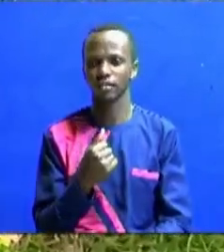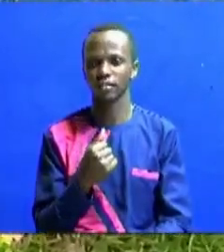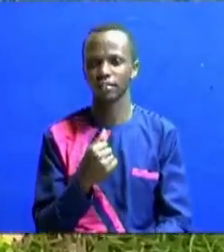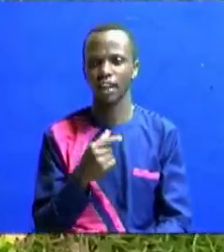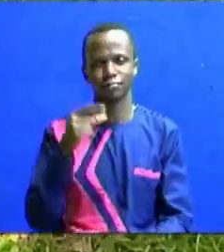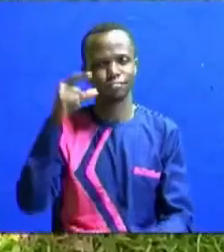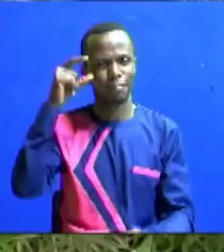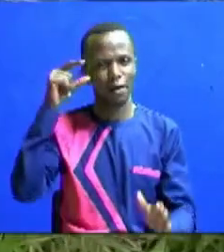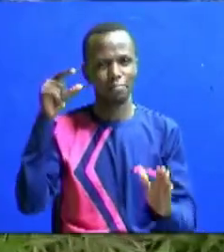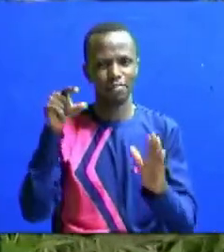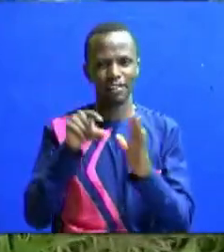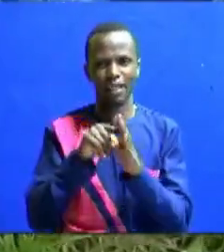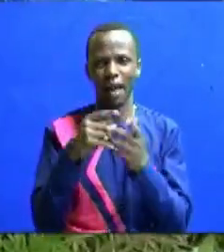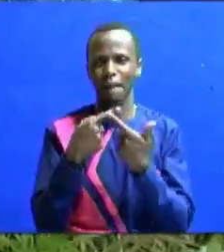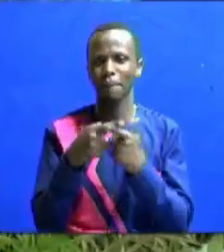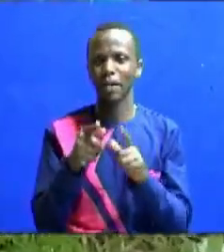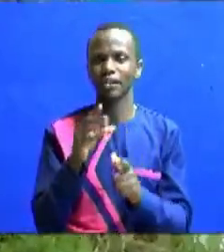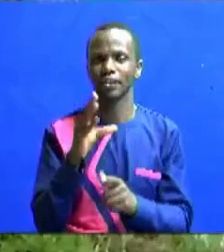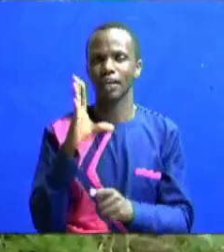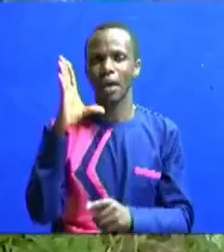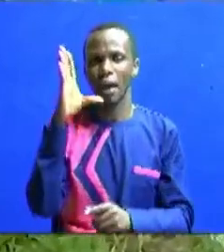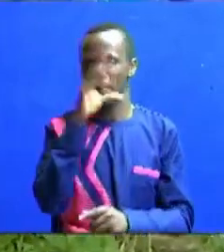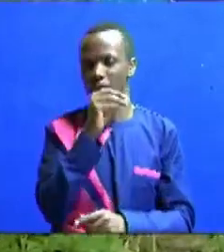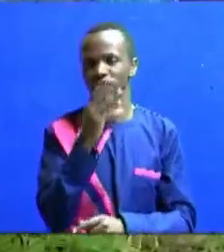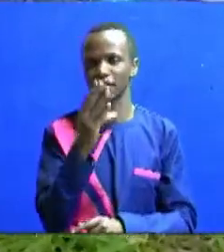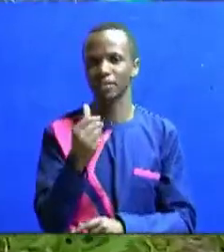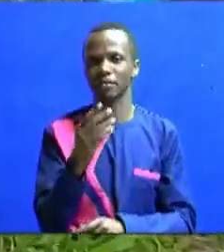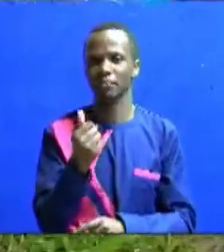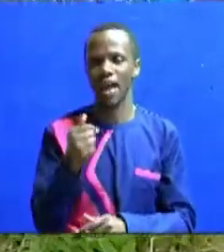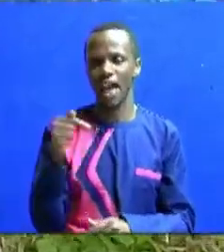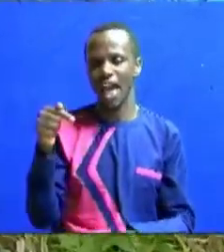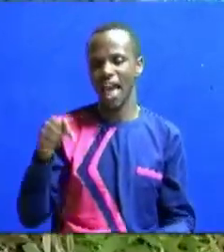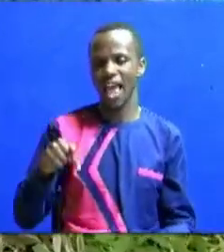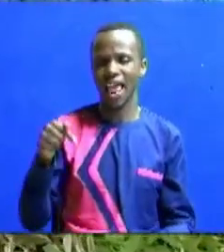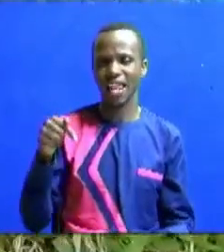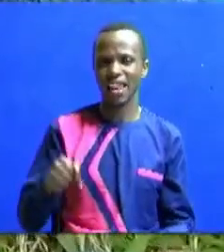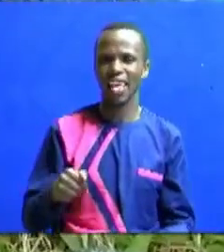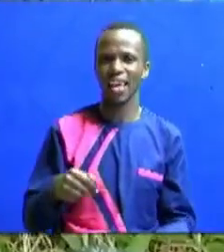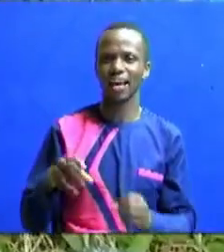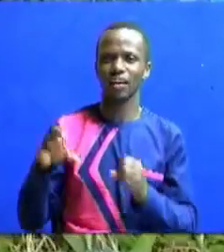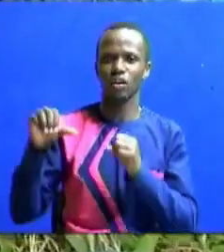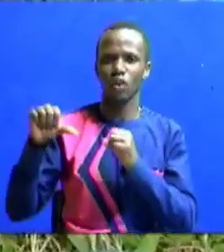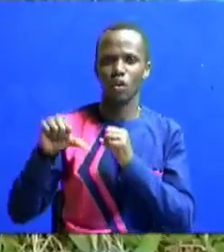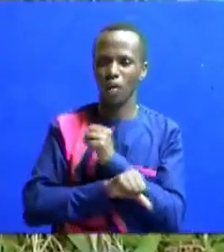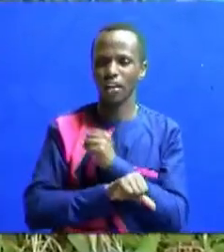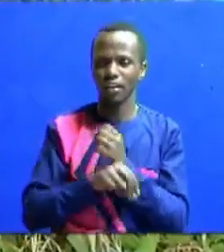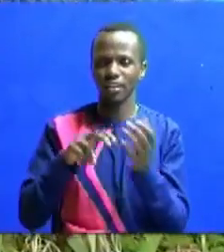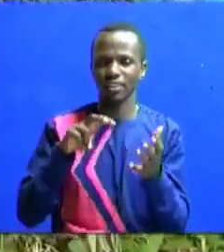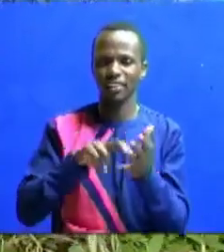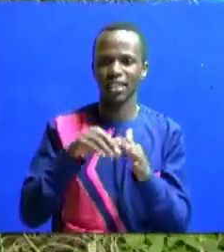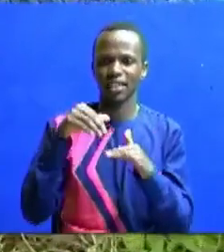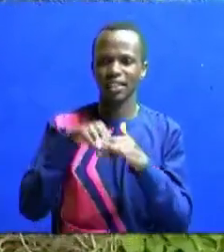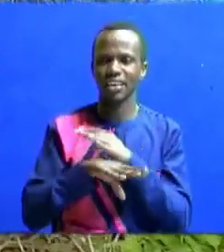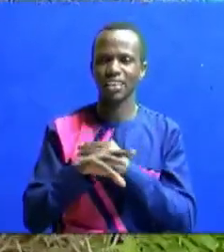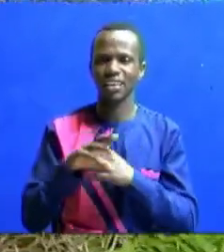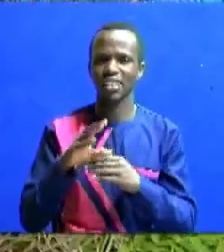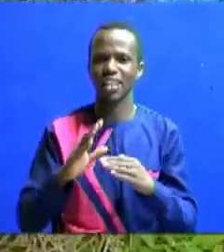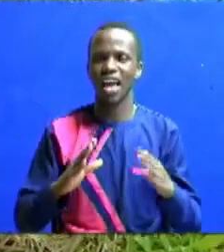picha nikakosa. Sasa hii mguu imeshaendelea, sasa asimami hata kwa nyumba uweze kumuona hata